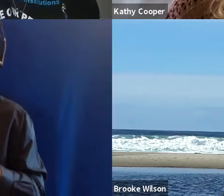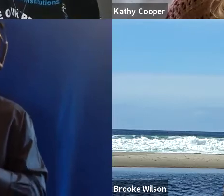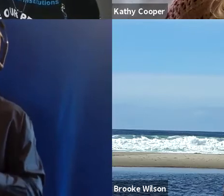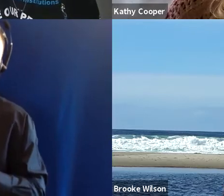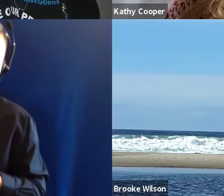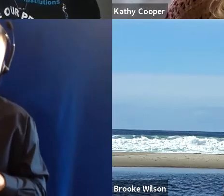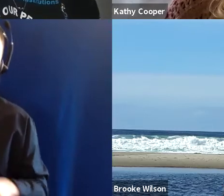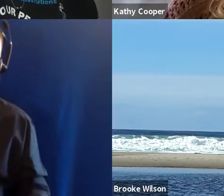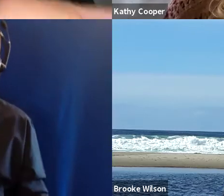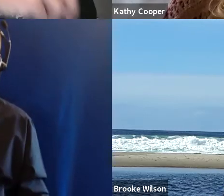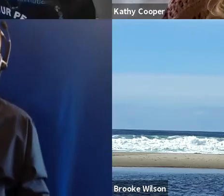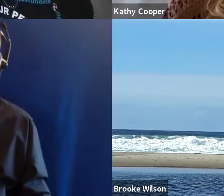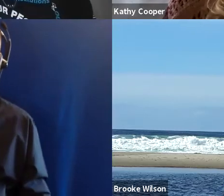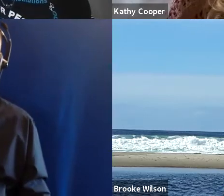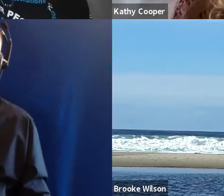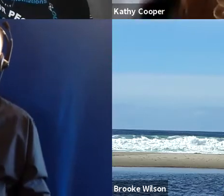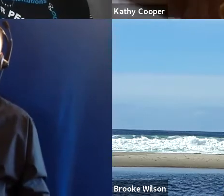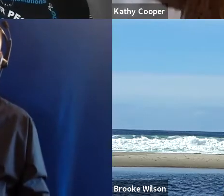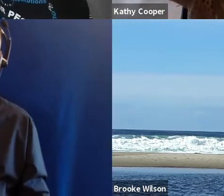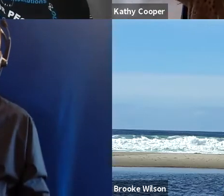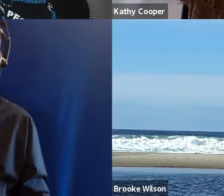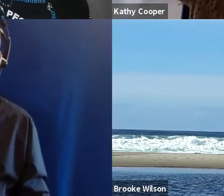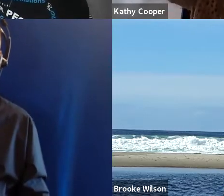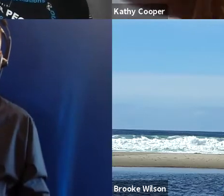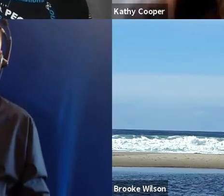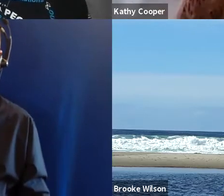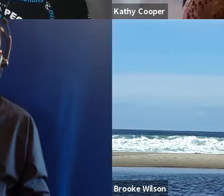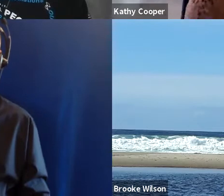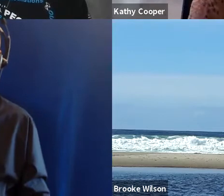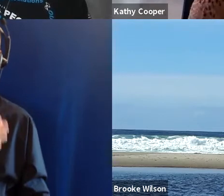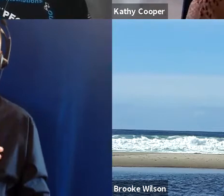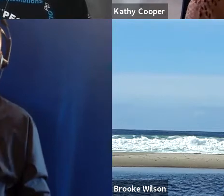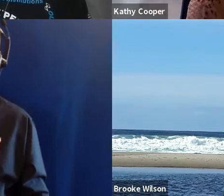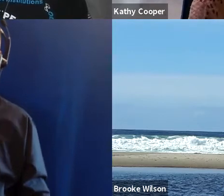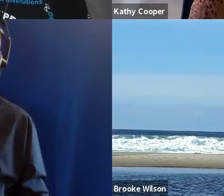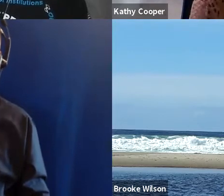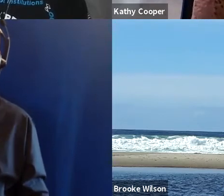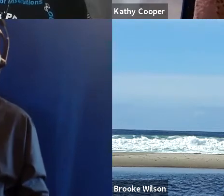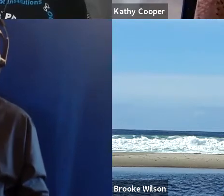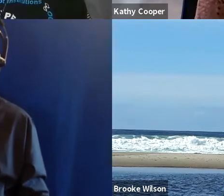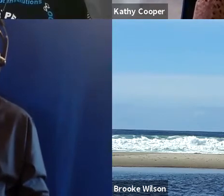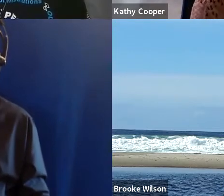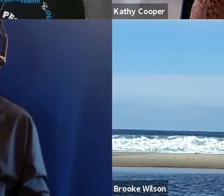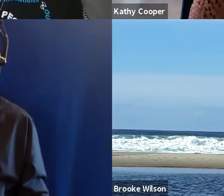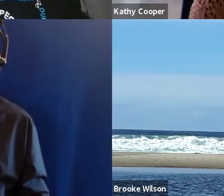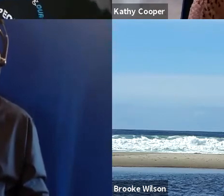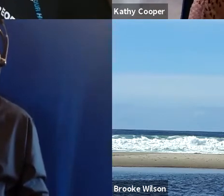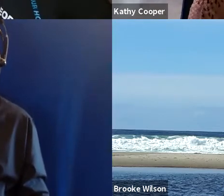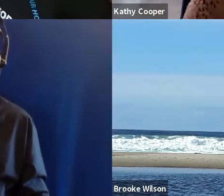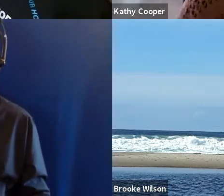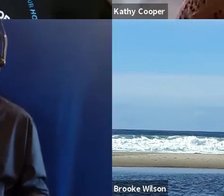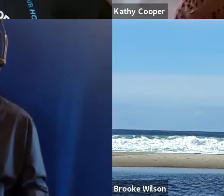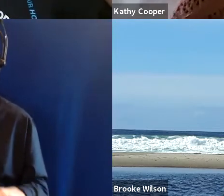you are using the unmute option, please try to minimize your background noise so that we can hear